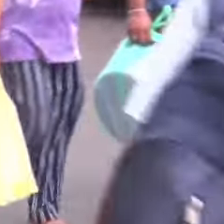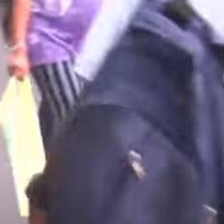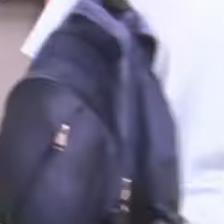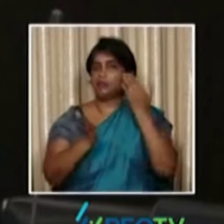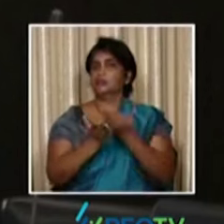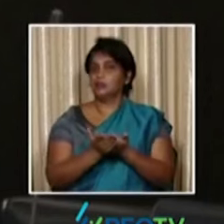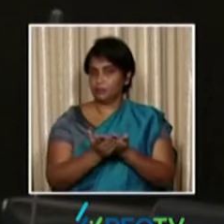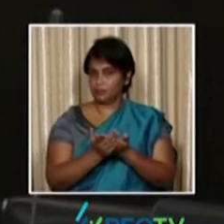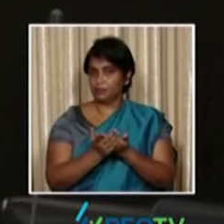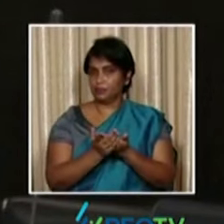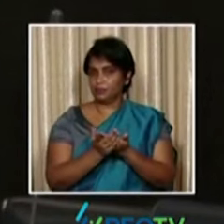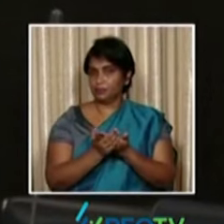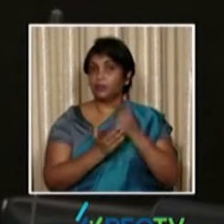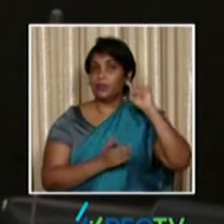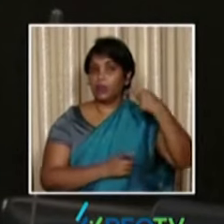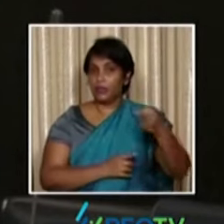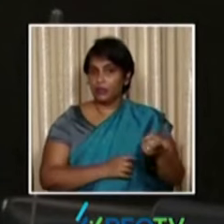agreed.